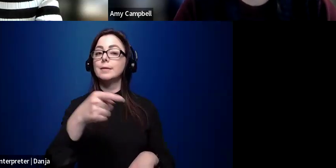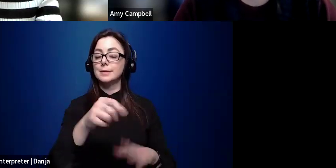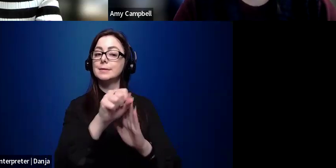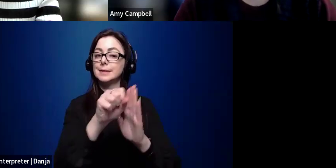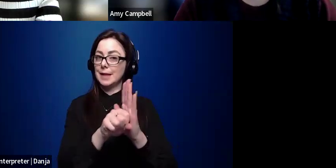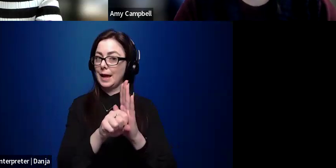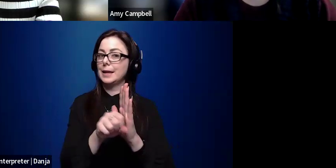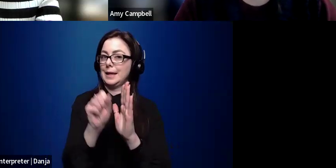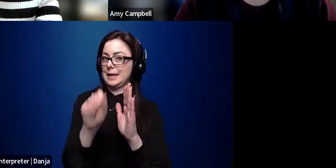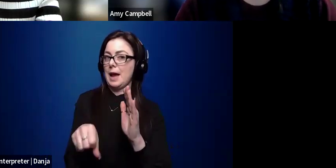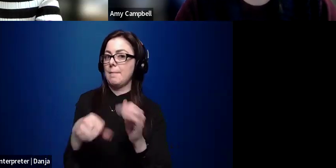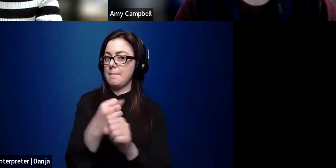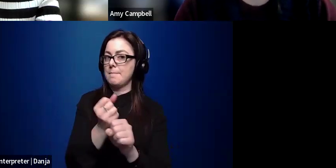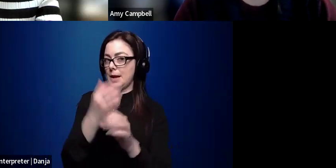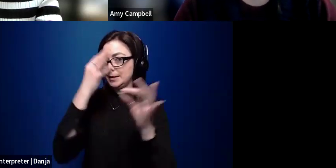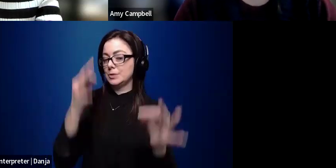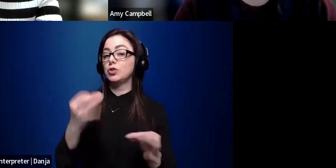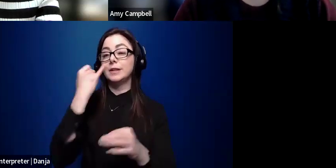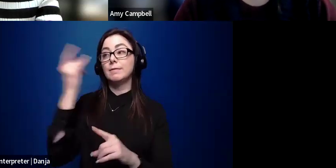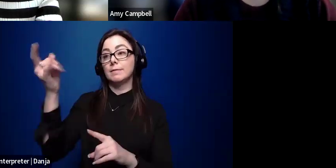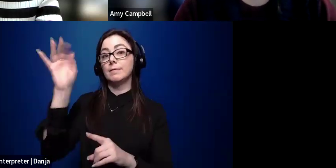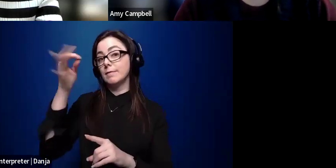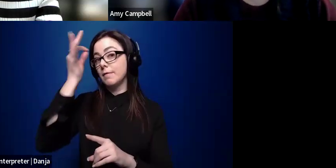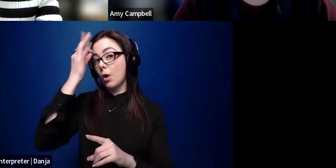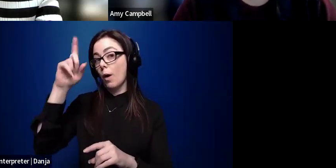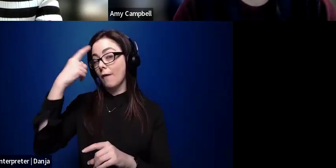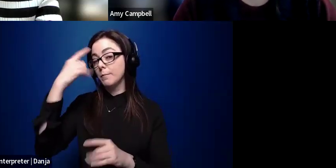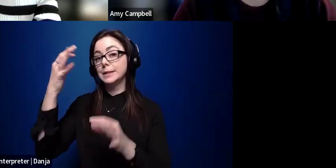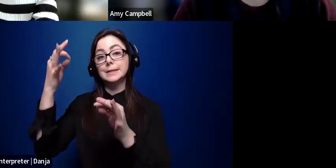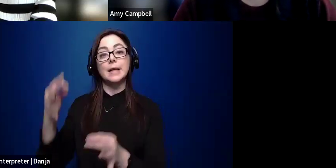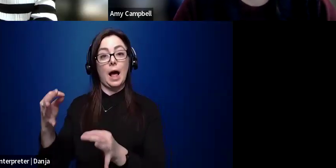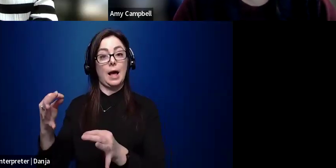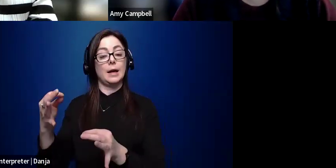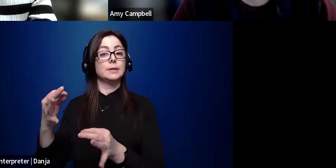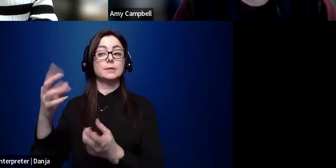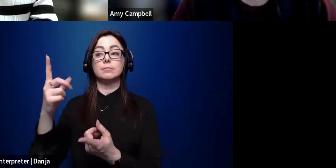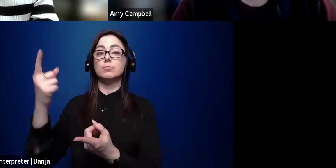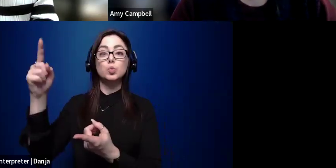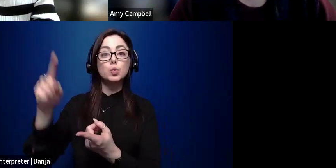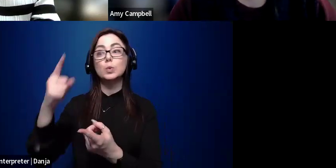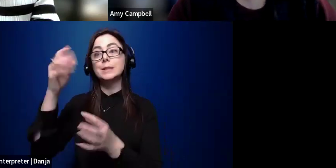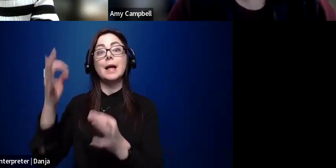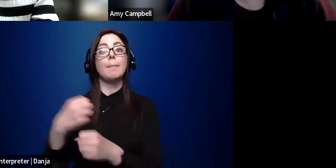state decision making comes in. If the federal government decides to do this, the states can make people wait for